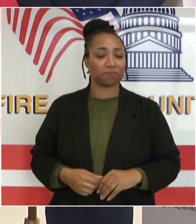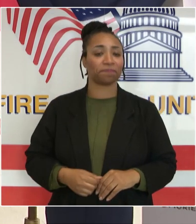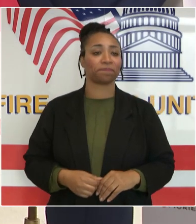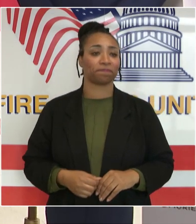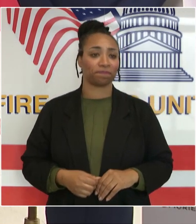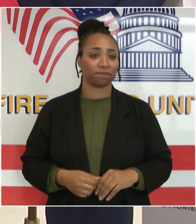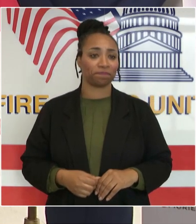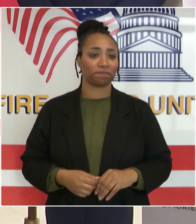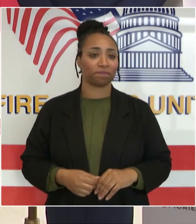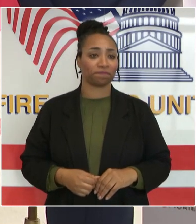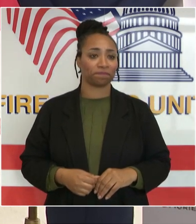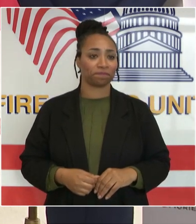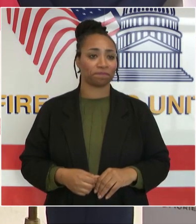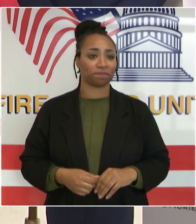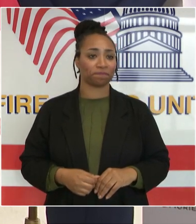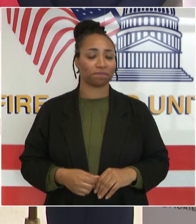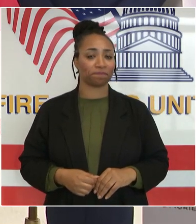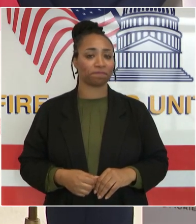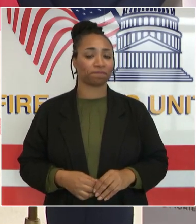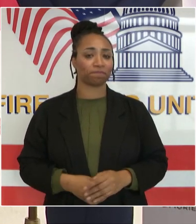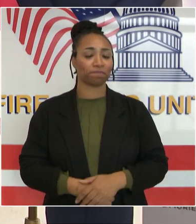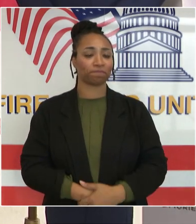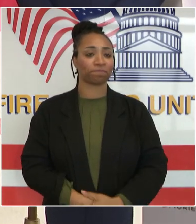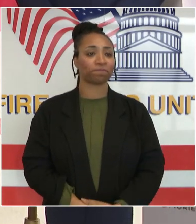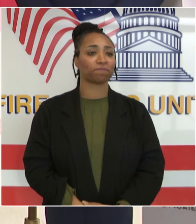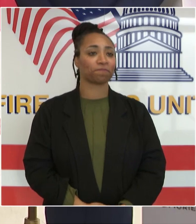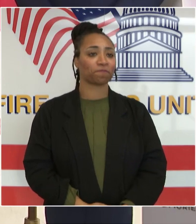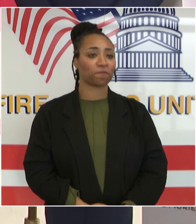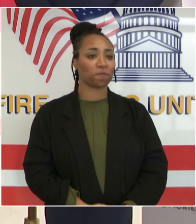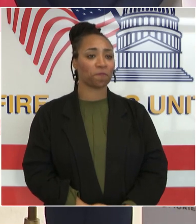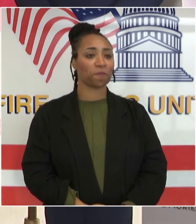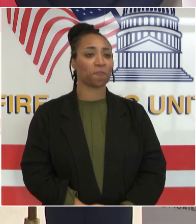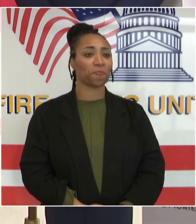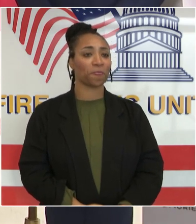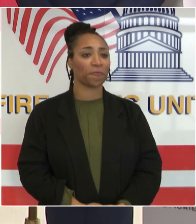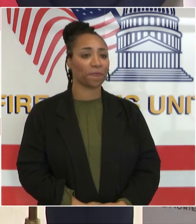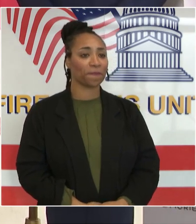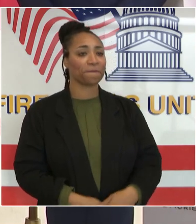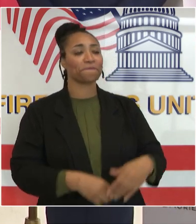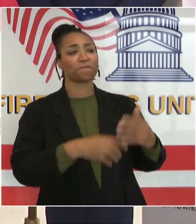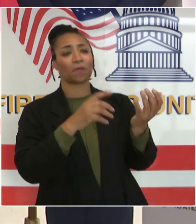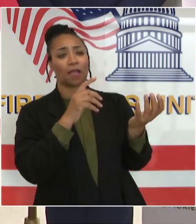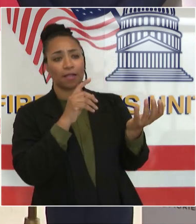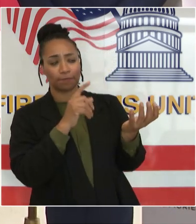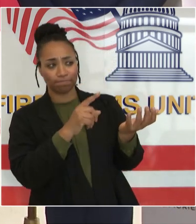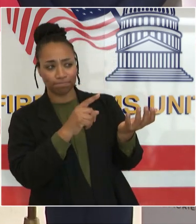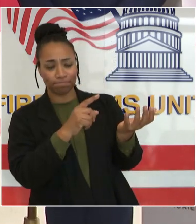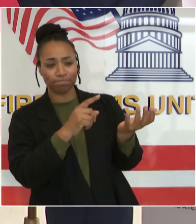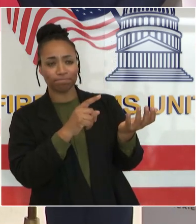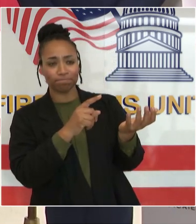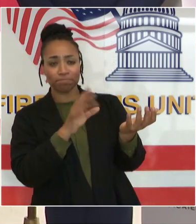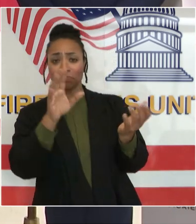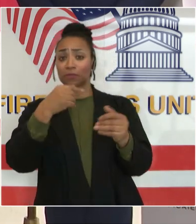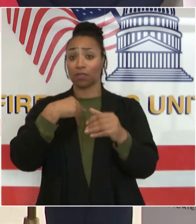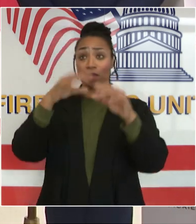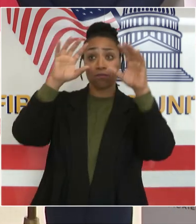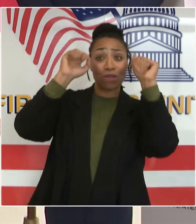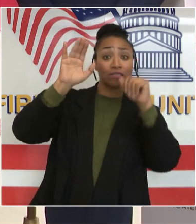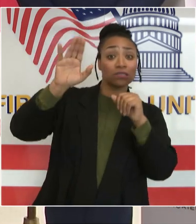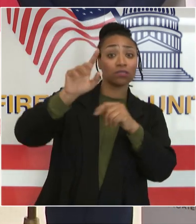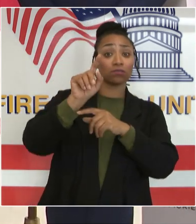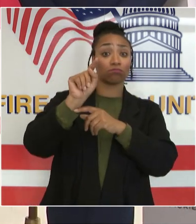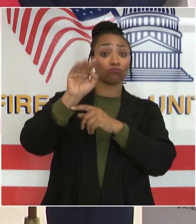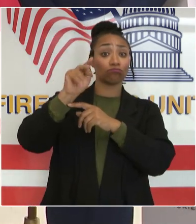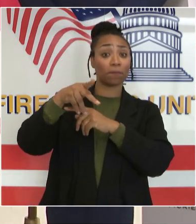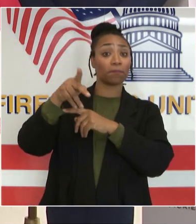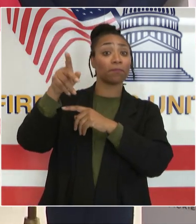seek out some understanding of his vision for the Kennedy Center. Thank you. Back to this,